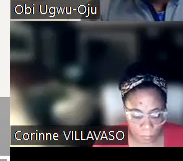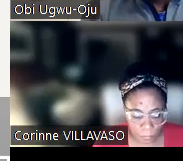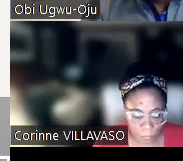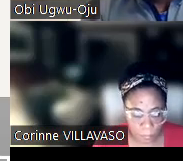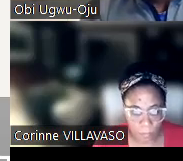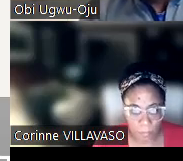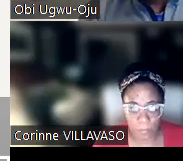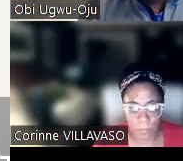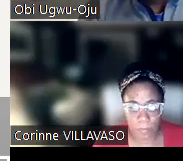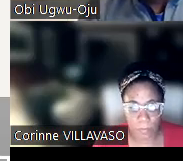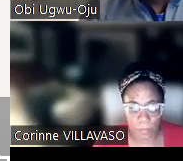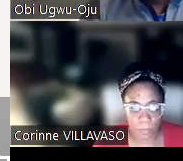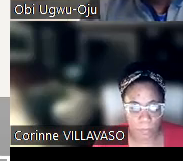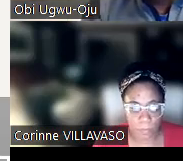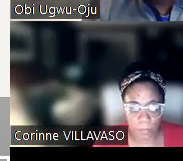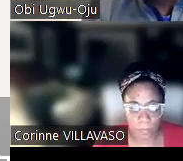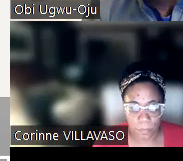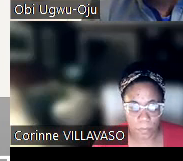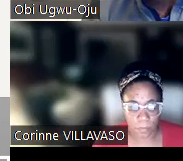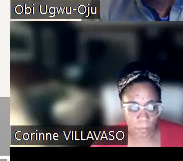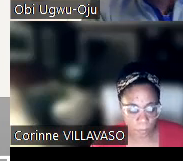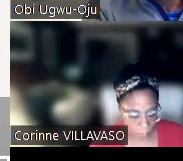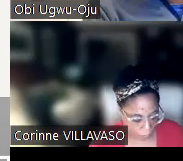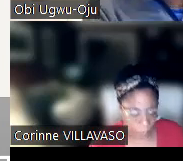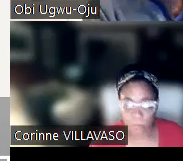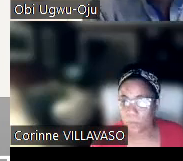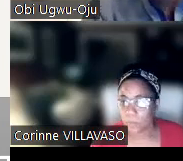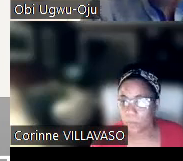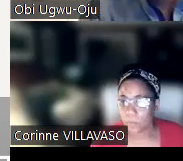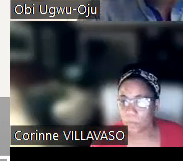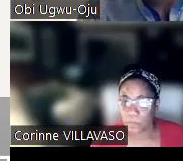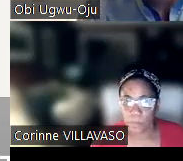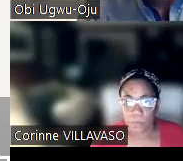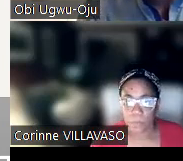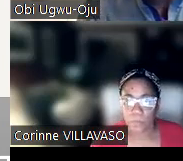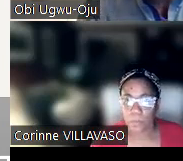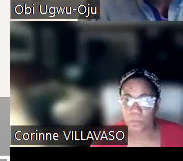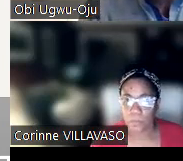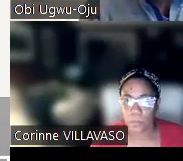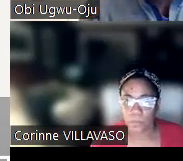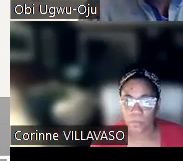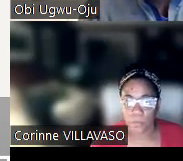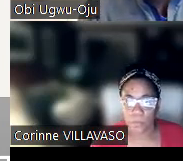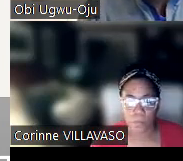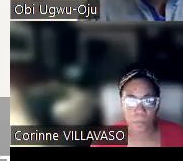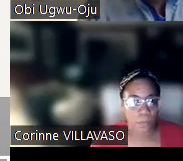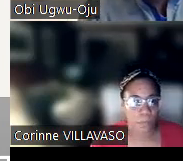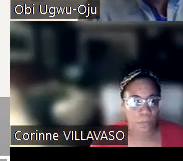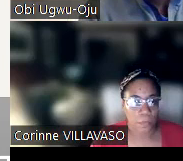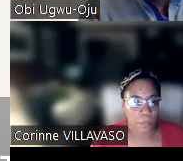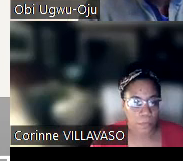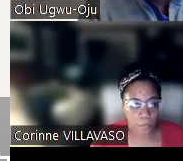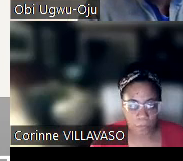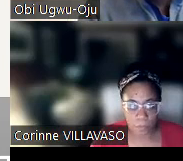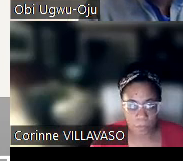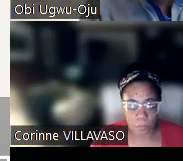This slide is the current project plan for the structure and details phase of the Police Accountability Commission's work. It will be updated as needed throughout this phase of